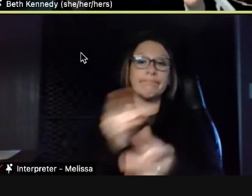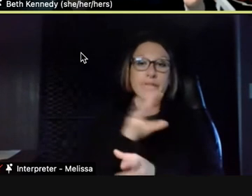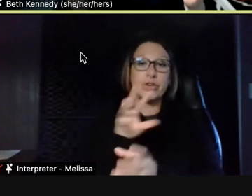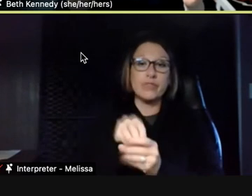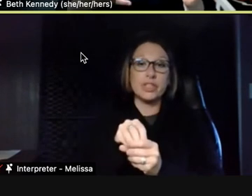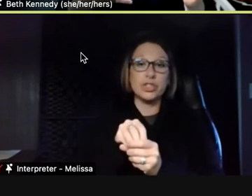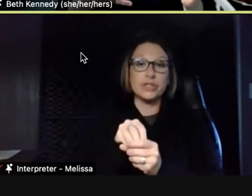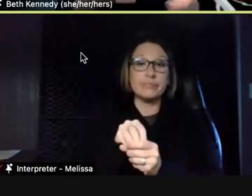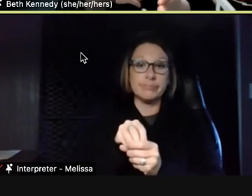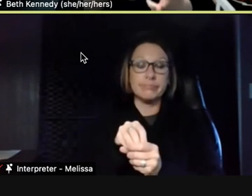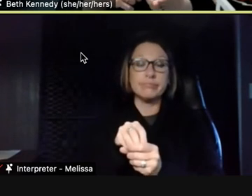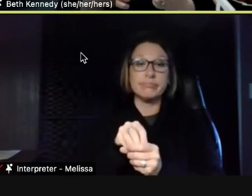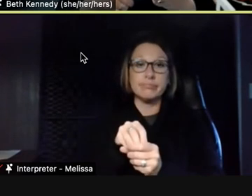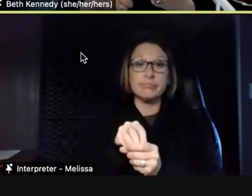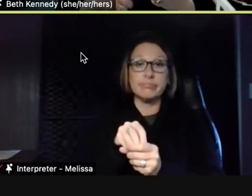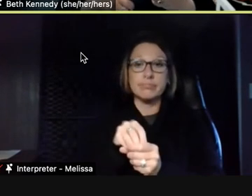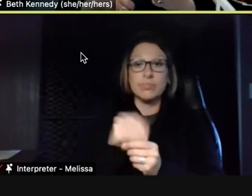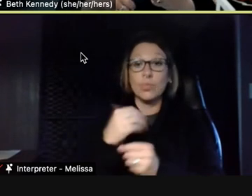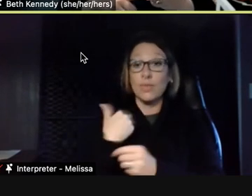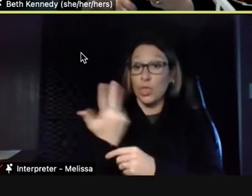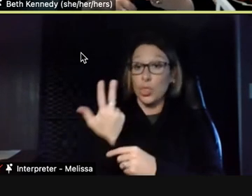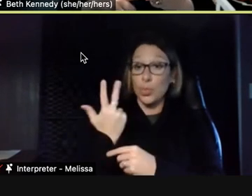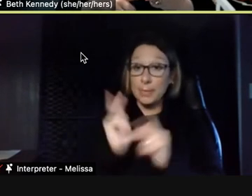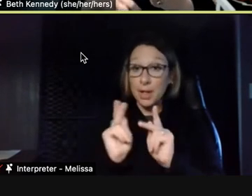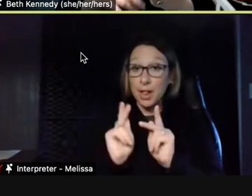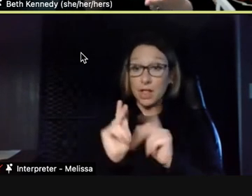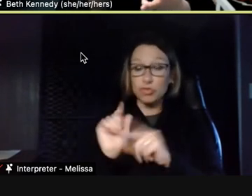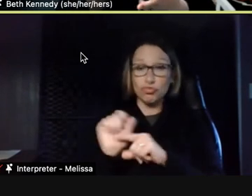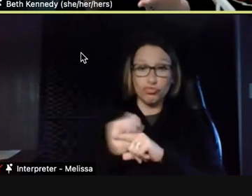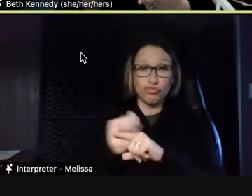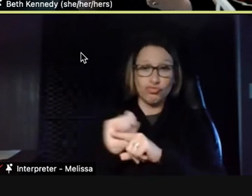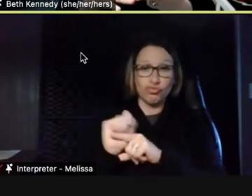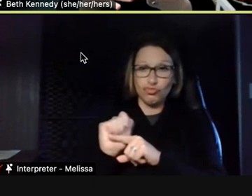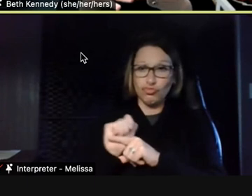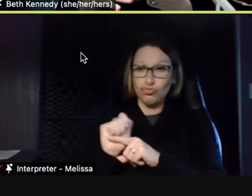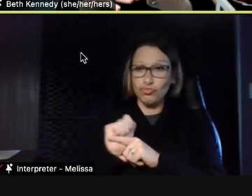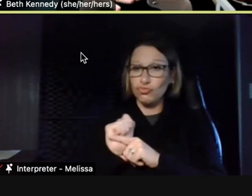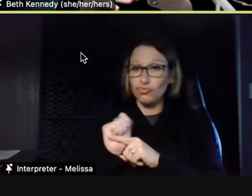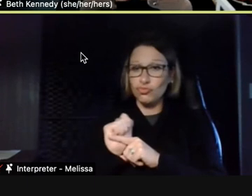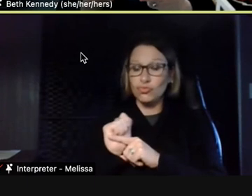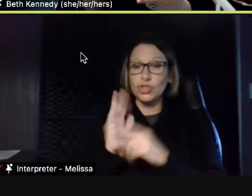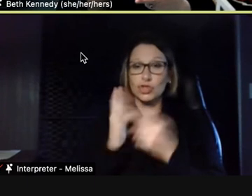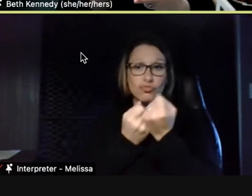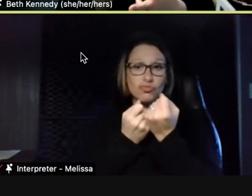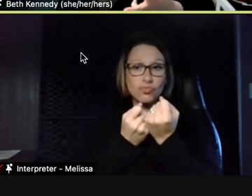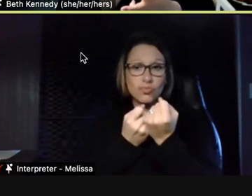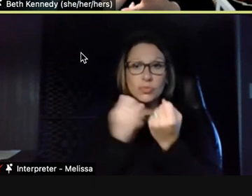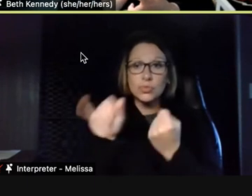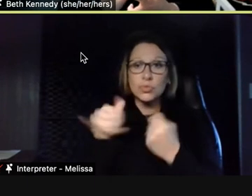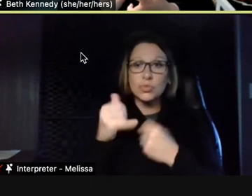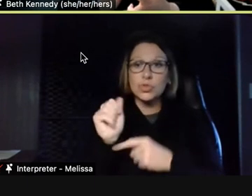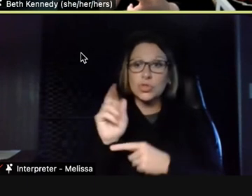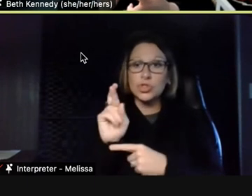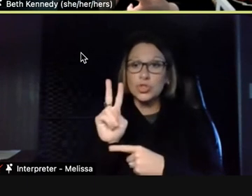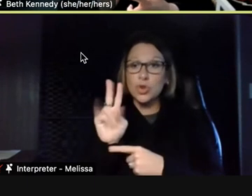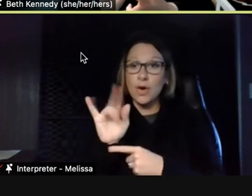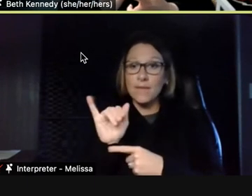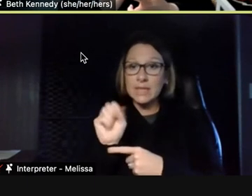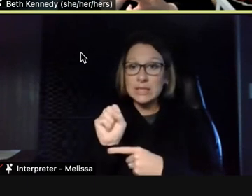And we have 3 people, they're all trained, they're all supporting Jarvis. We have 1 person